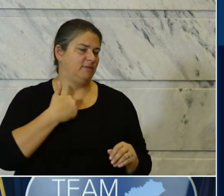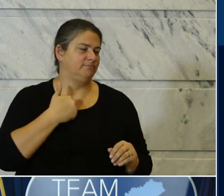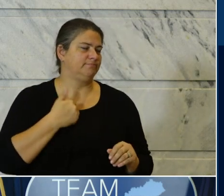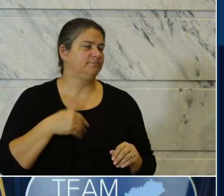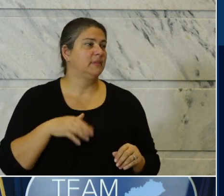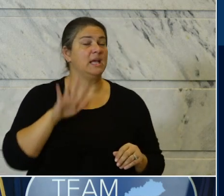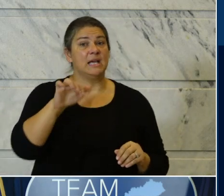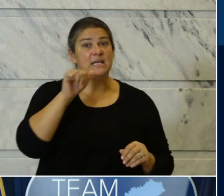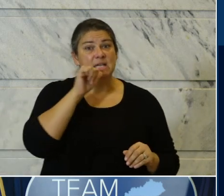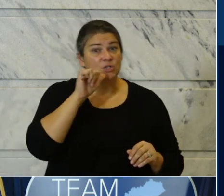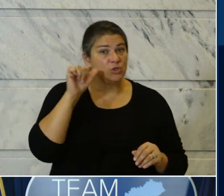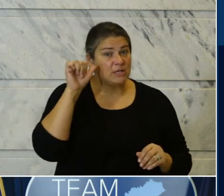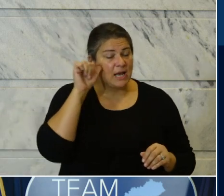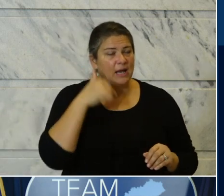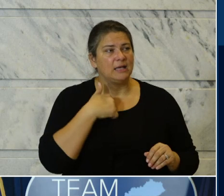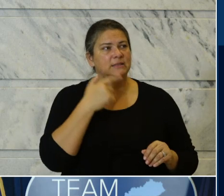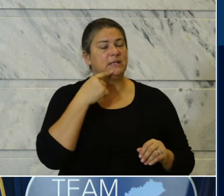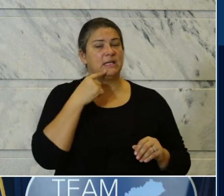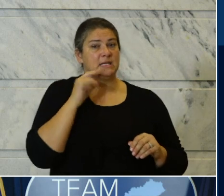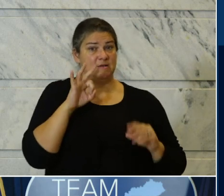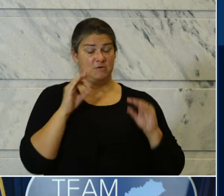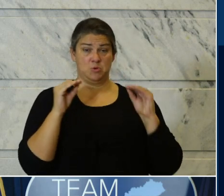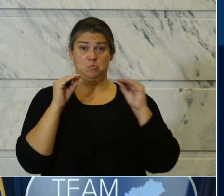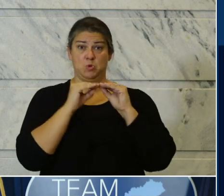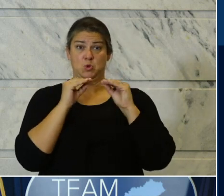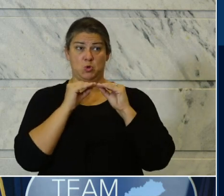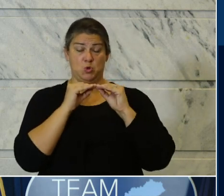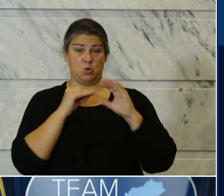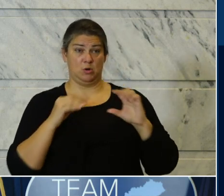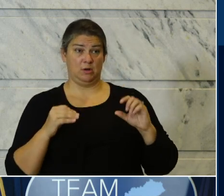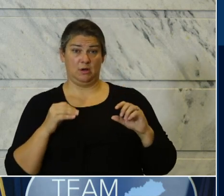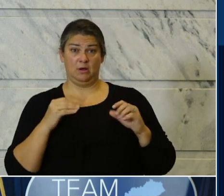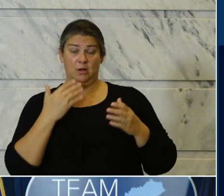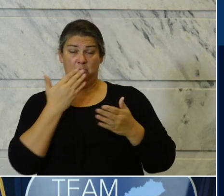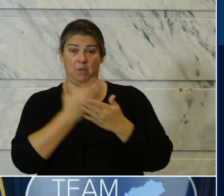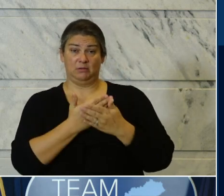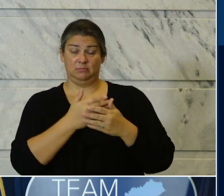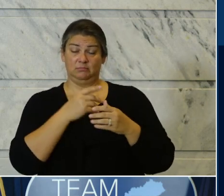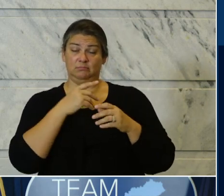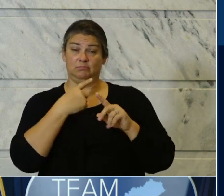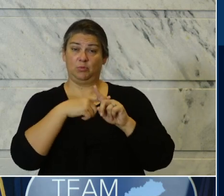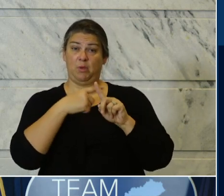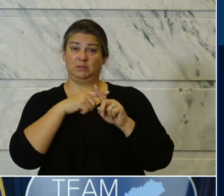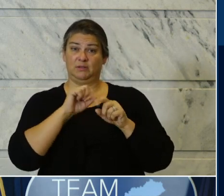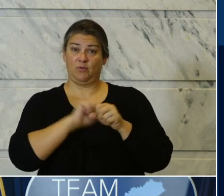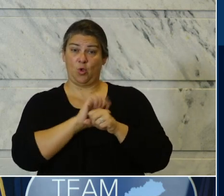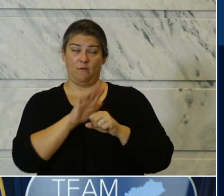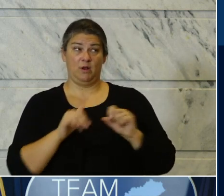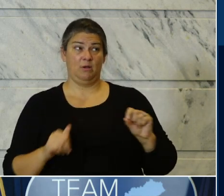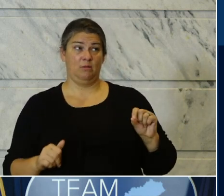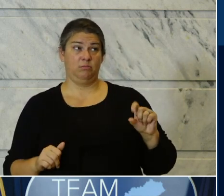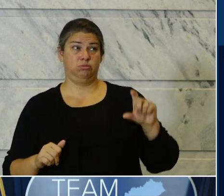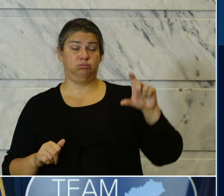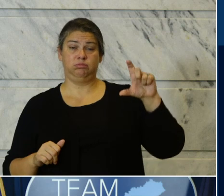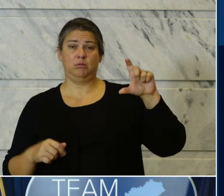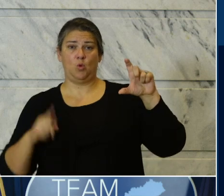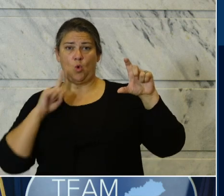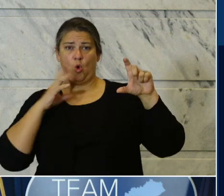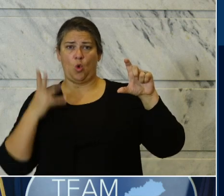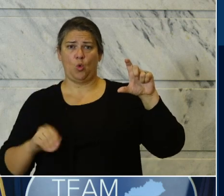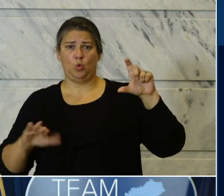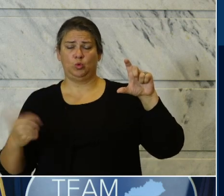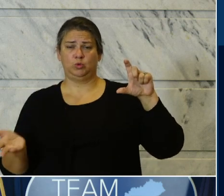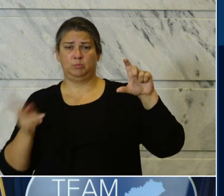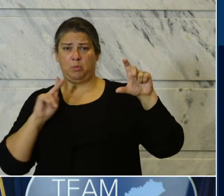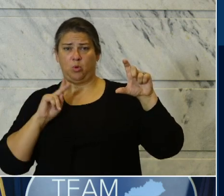more cases equal more people we lose, I want to bring that home a little bit. In the